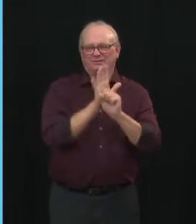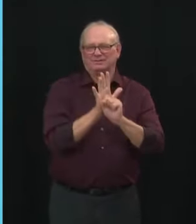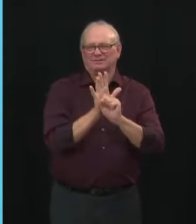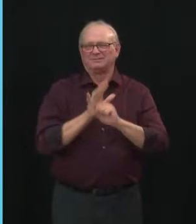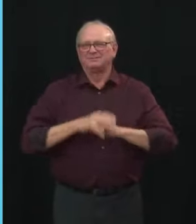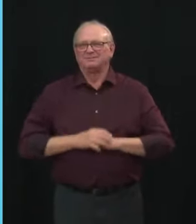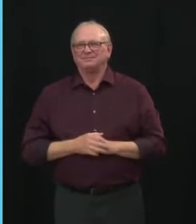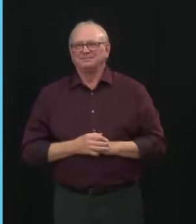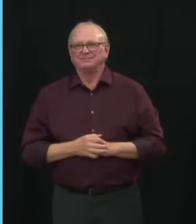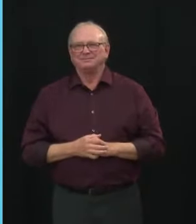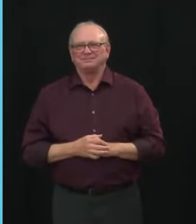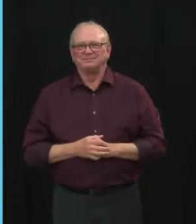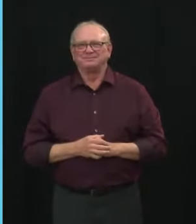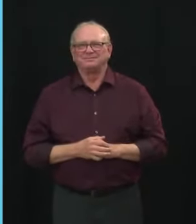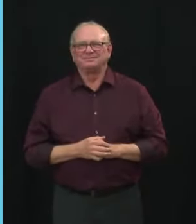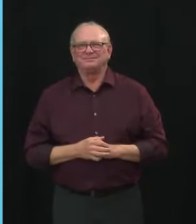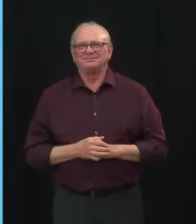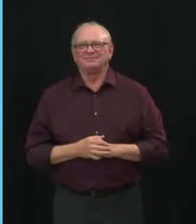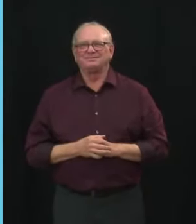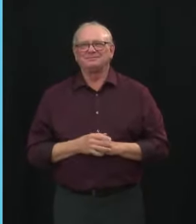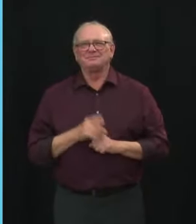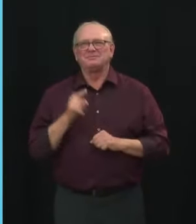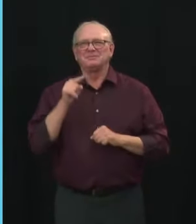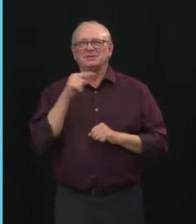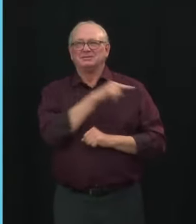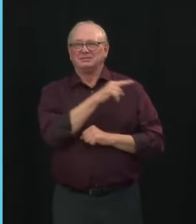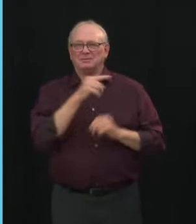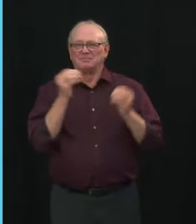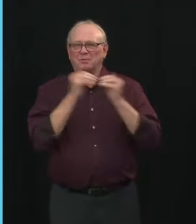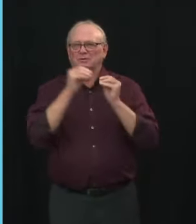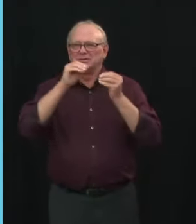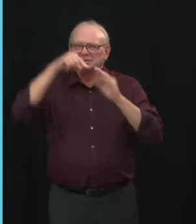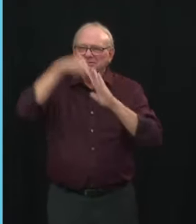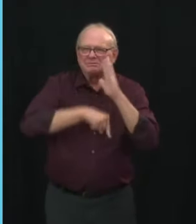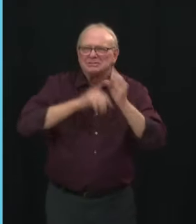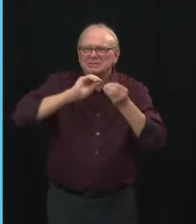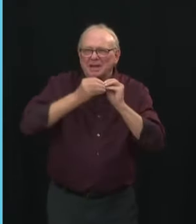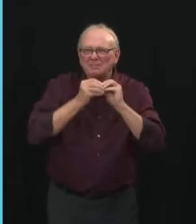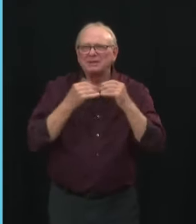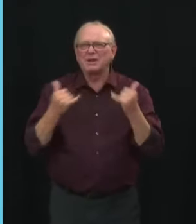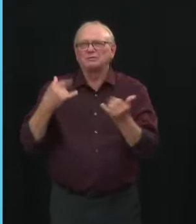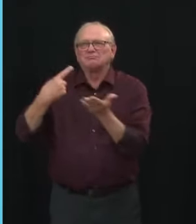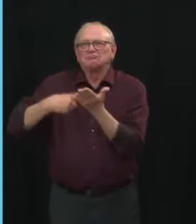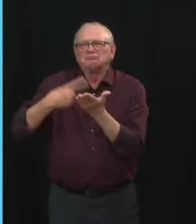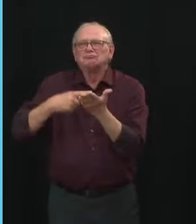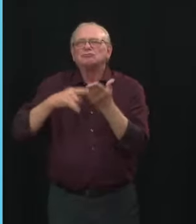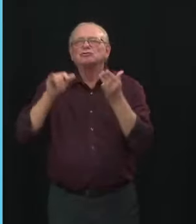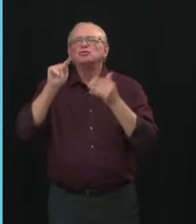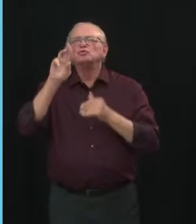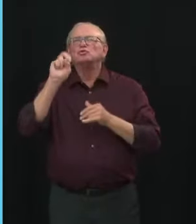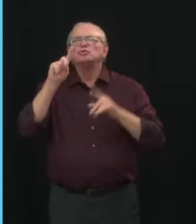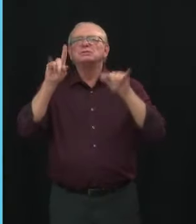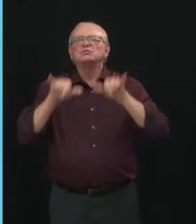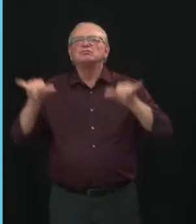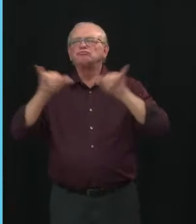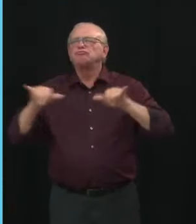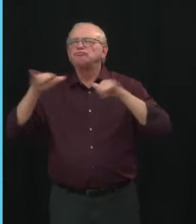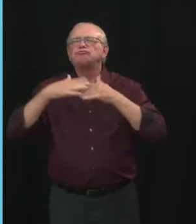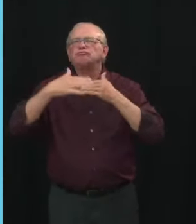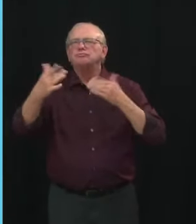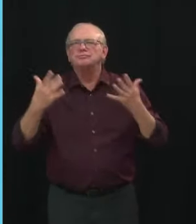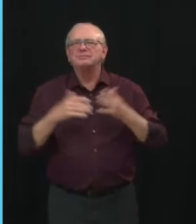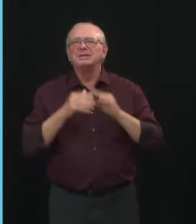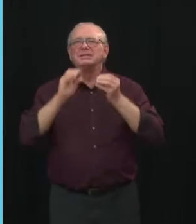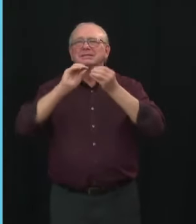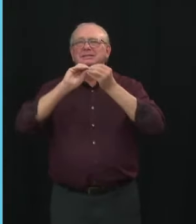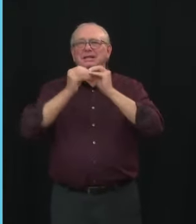will have more details in a moment, but I'd like to talk about some broad trends that we are seeing. The data is for the period from Tuesday, April 12th